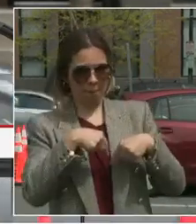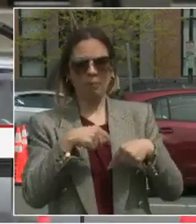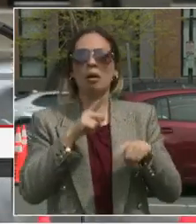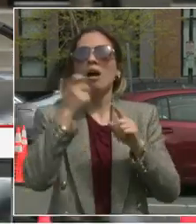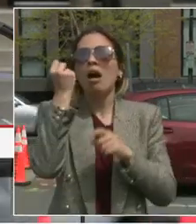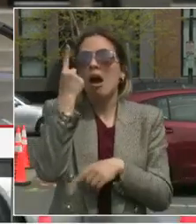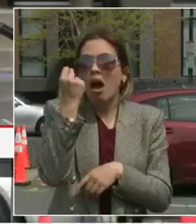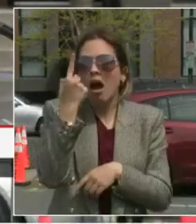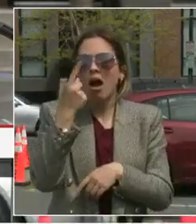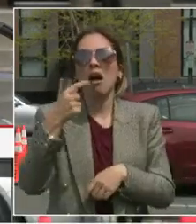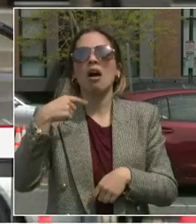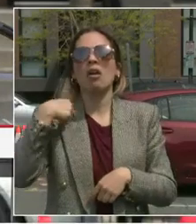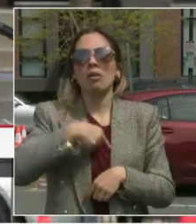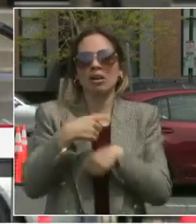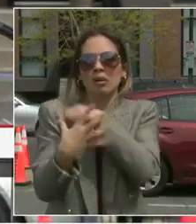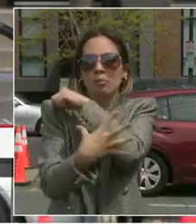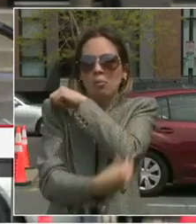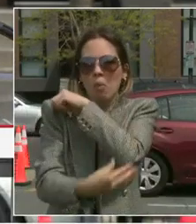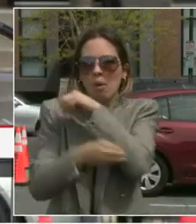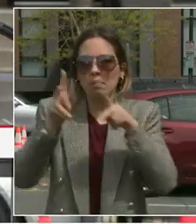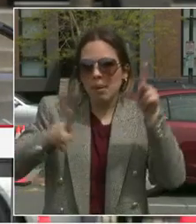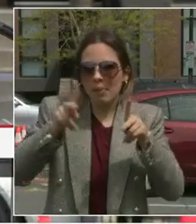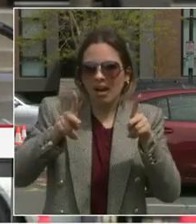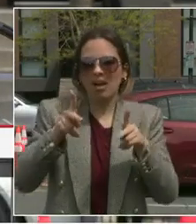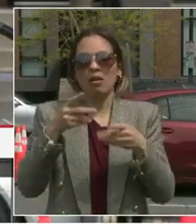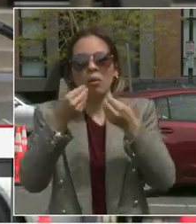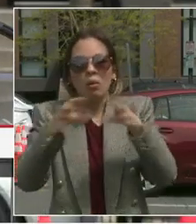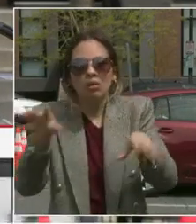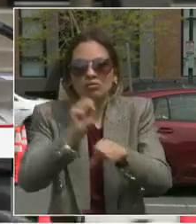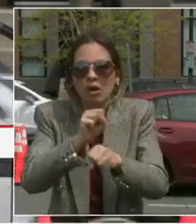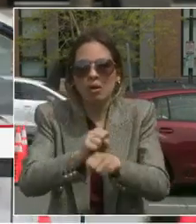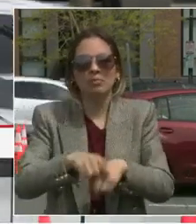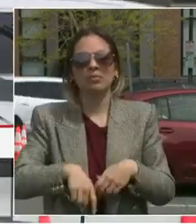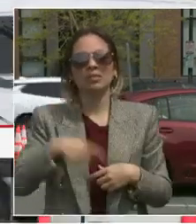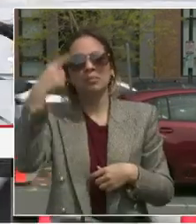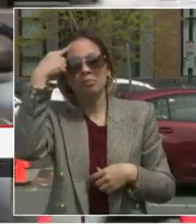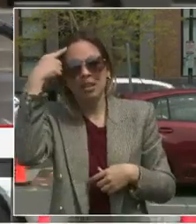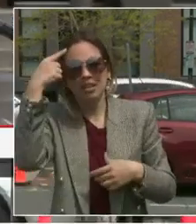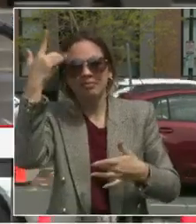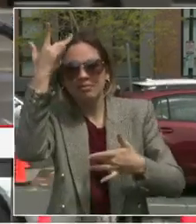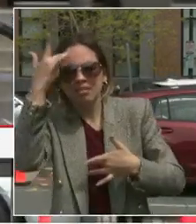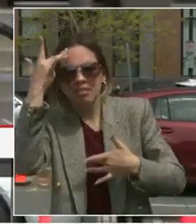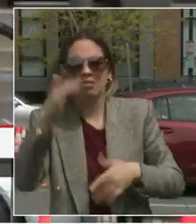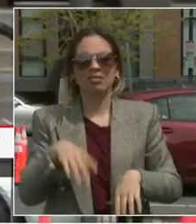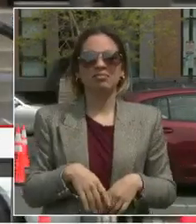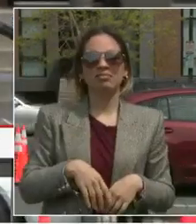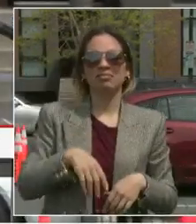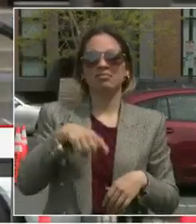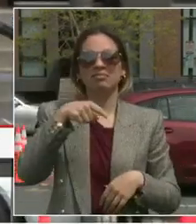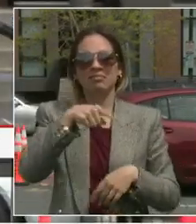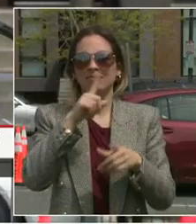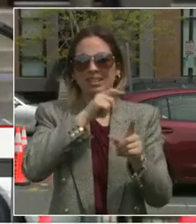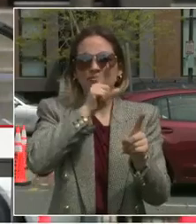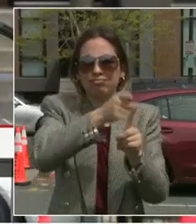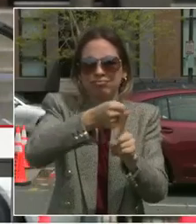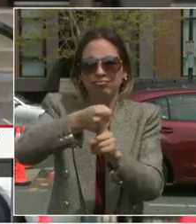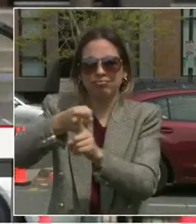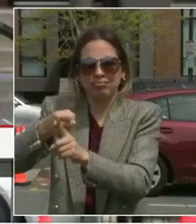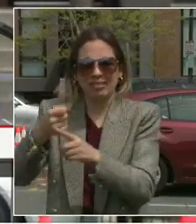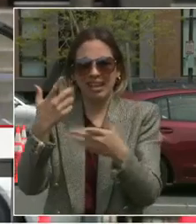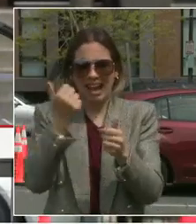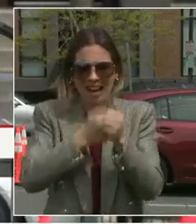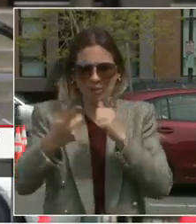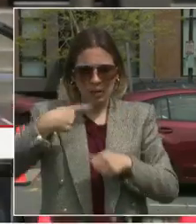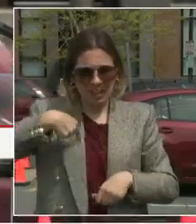of poverty, because of job loss, mental illness, and things that happen in people's lives, that any of us can